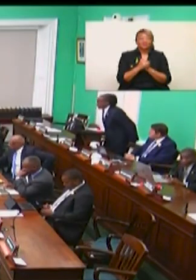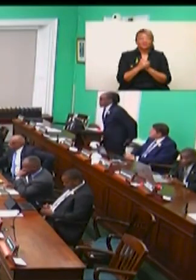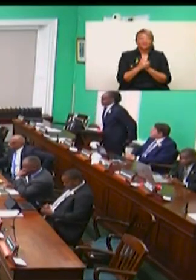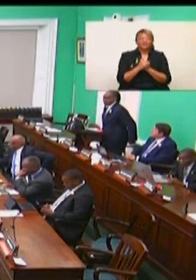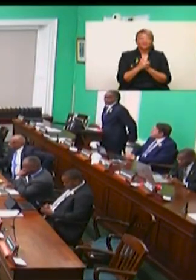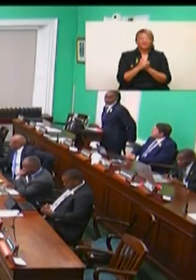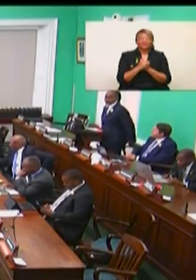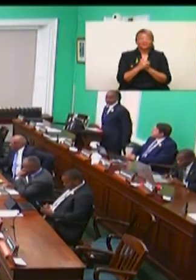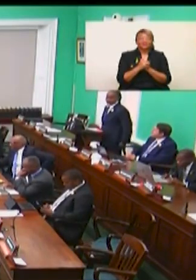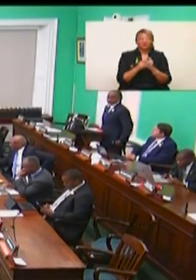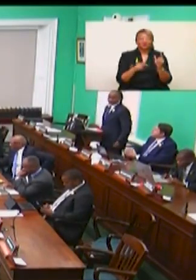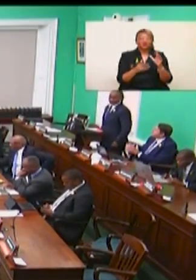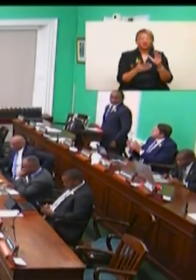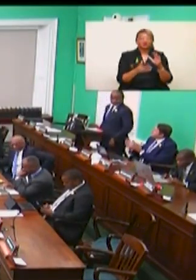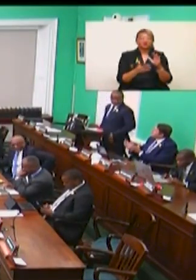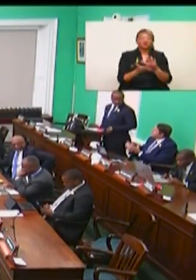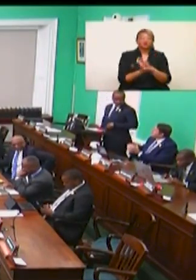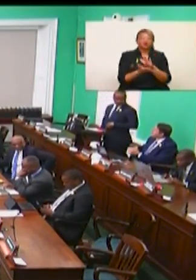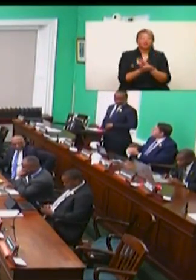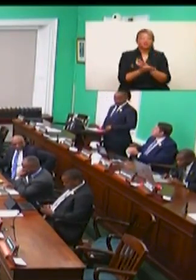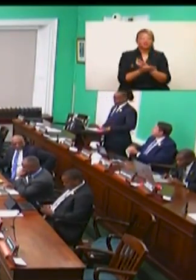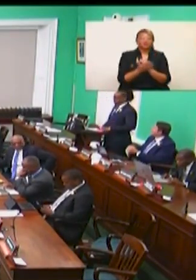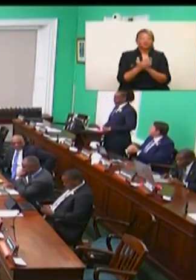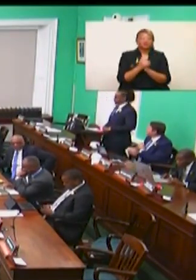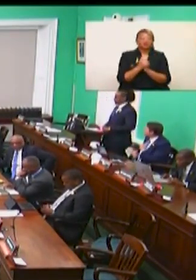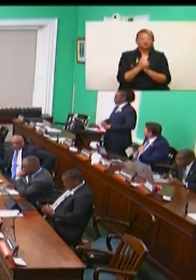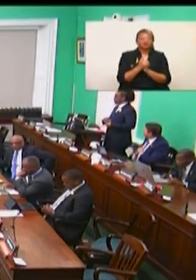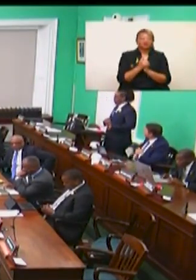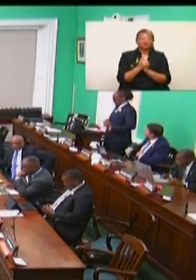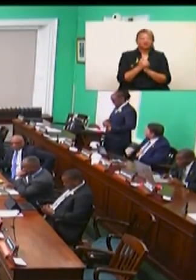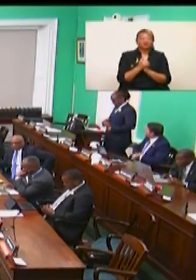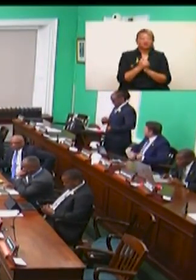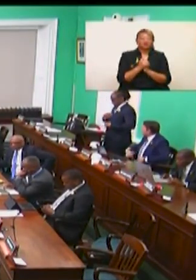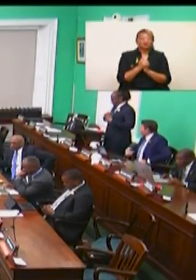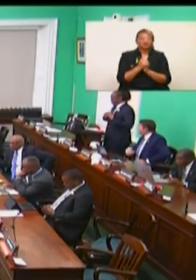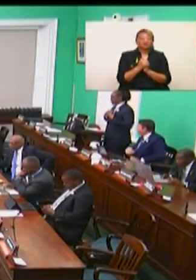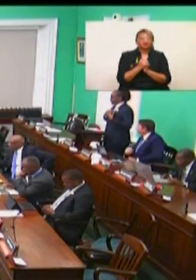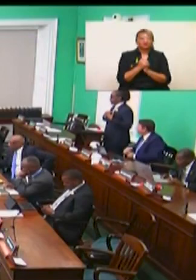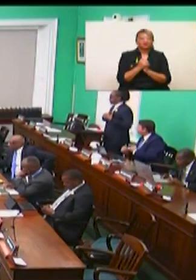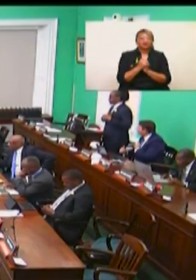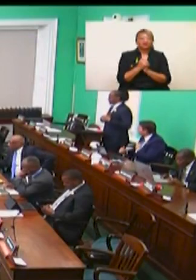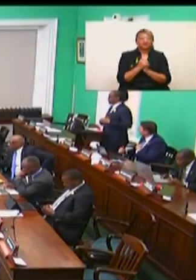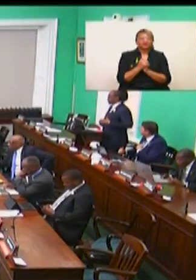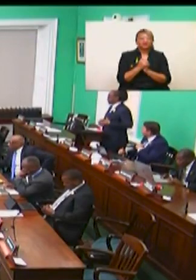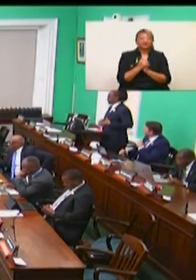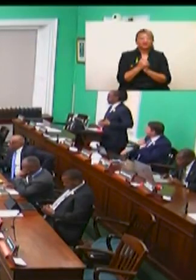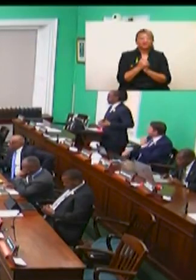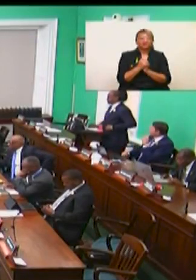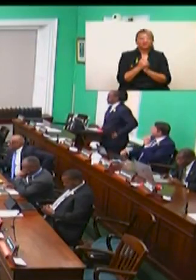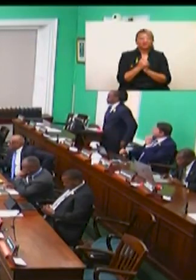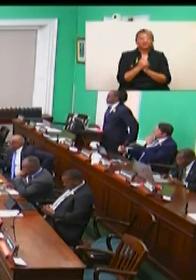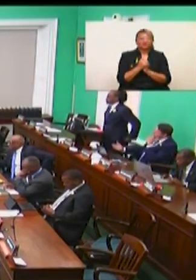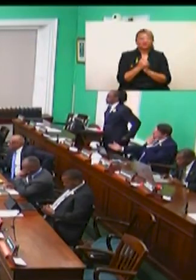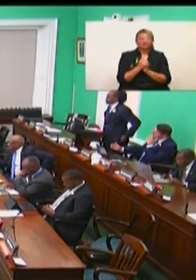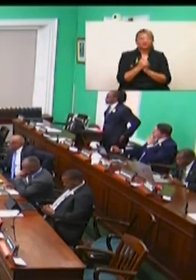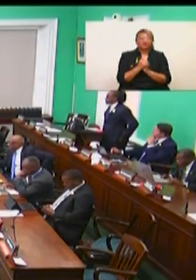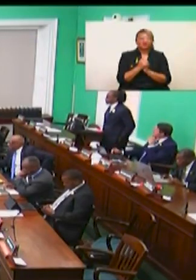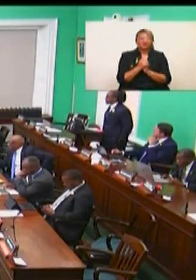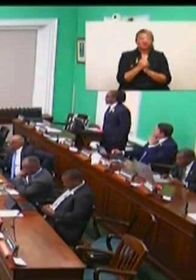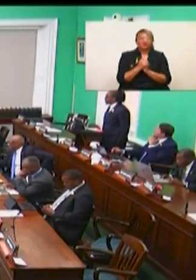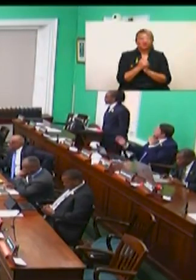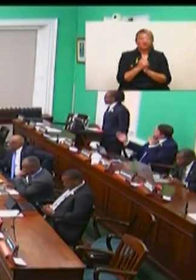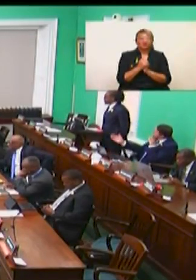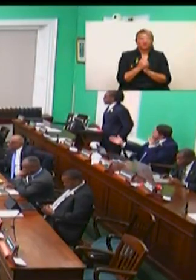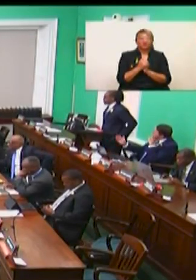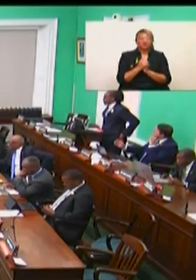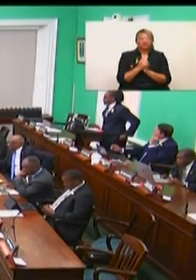Where are the documents the gentleman said he was going to take? Now you want to tone it down after you've been yelling and I don't want to tone chair. It down. Now you want to tone it